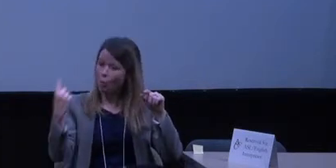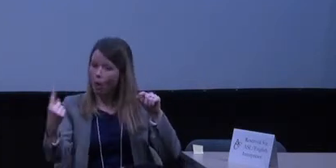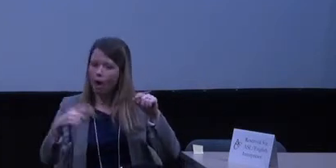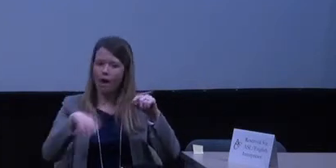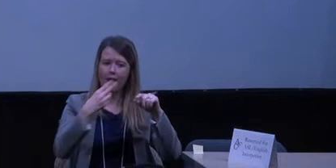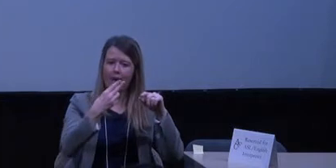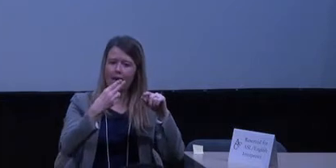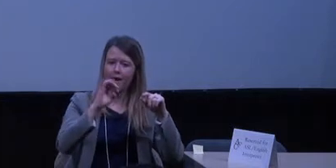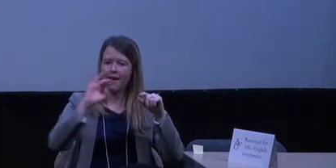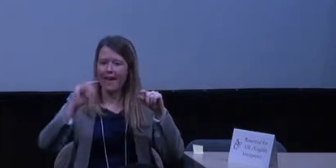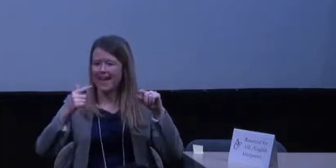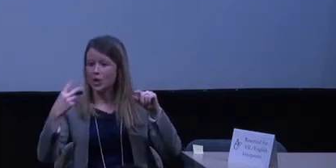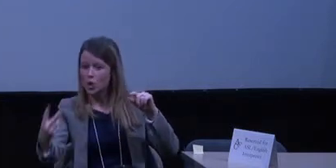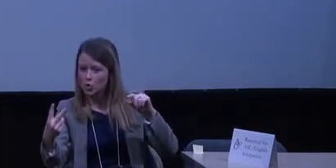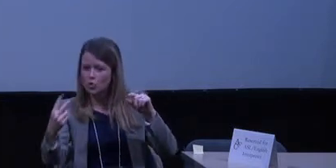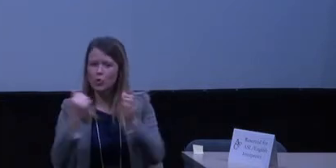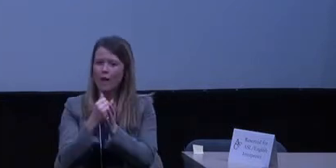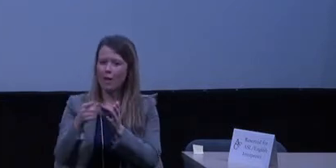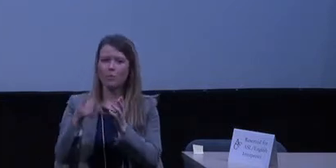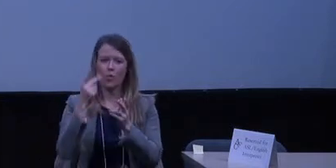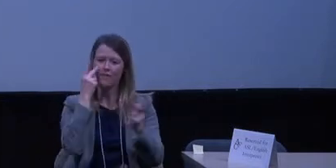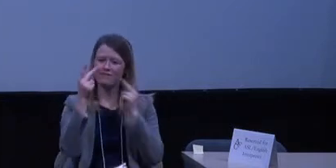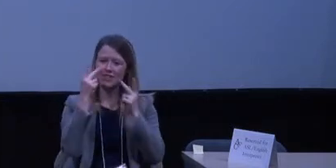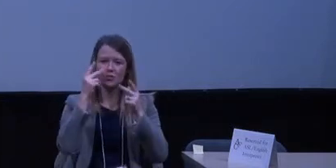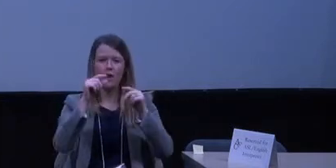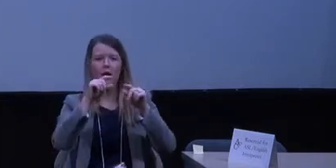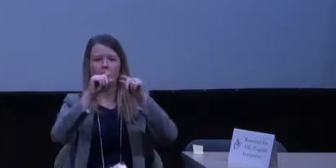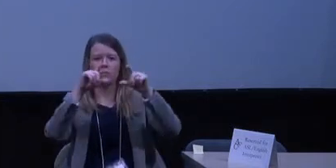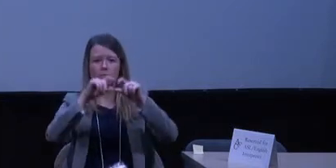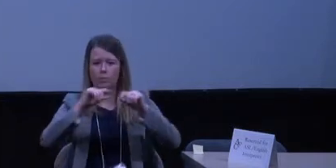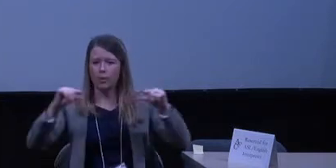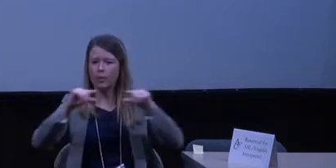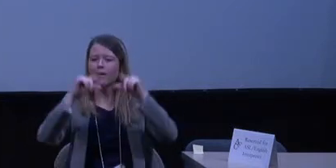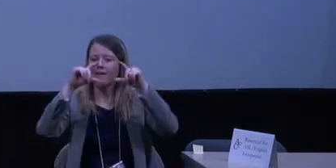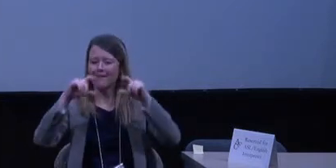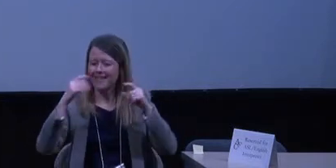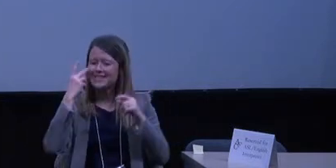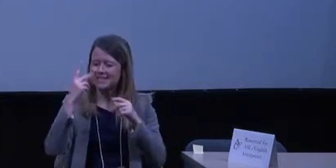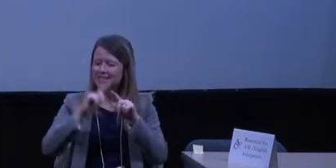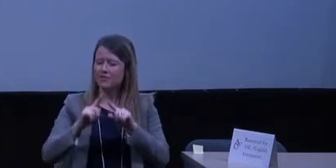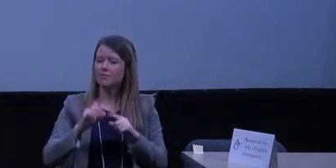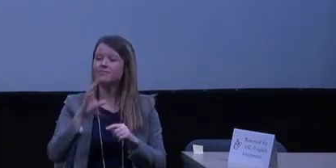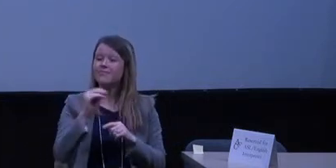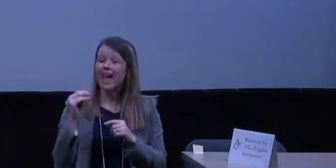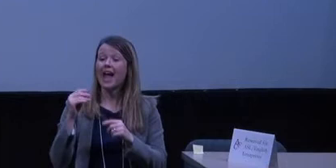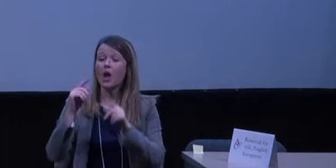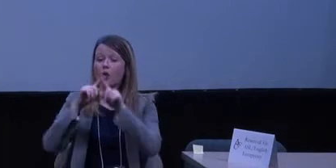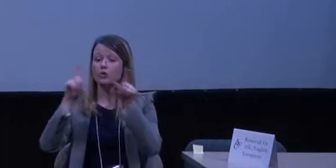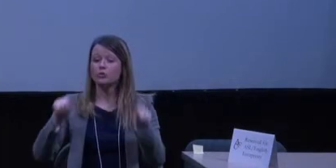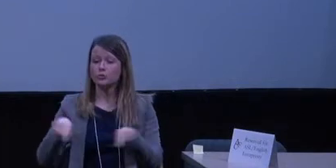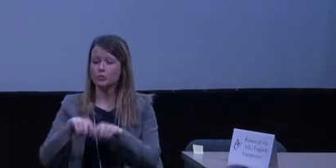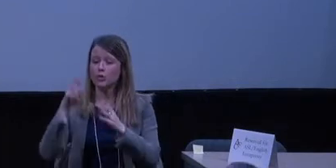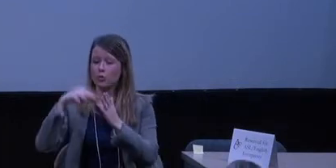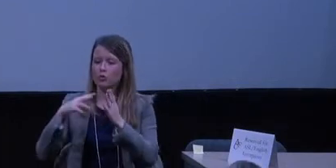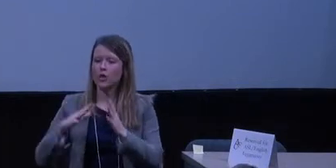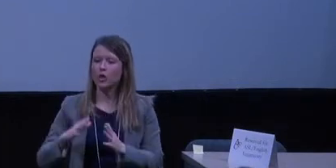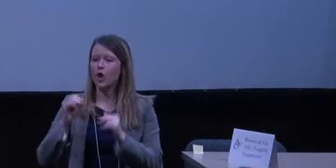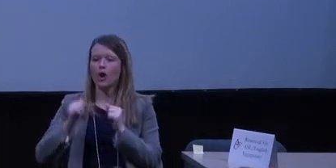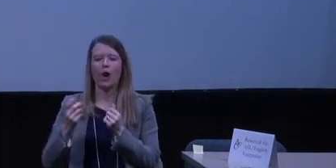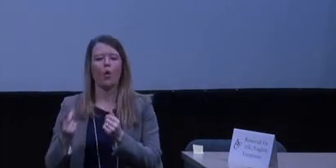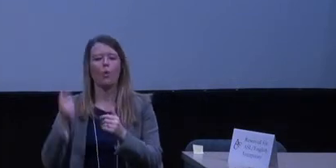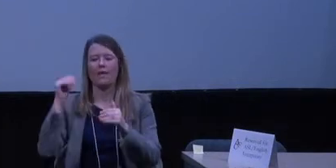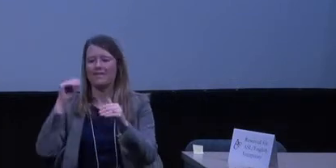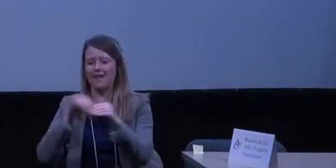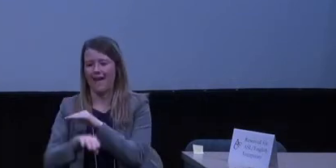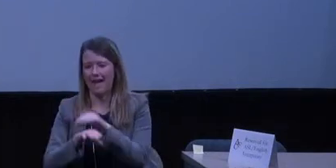see it, but it also allows somebody that's using a screen reader to quickly access it, because they can pull up all the headings on the page